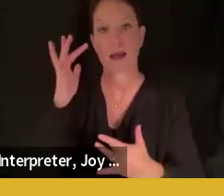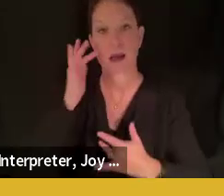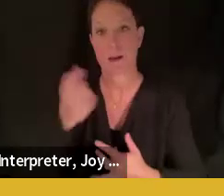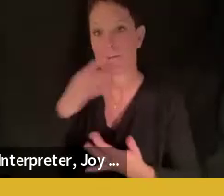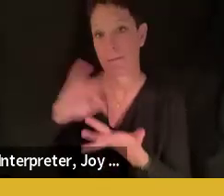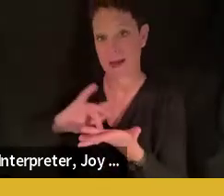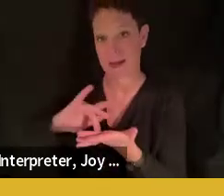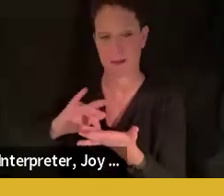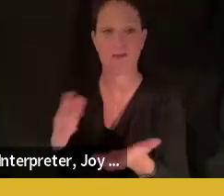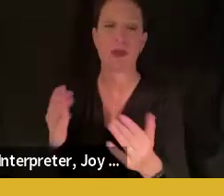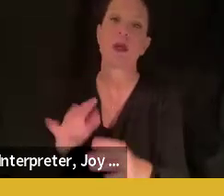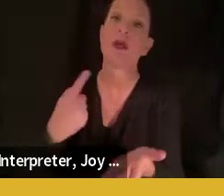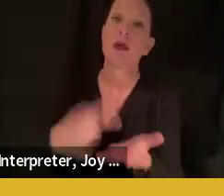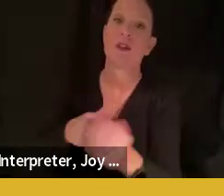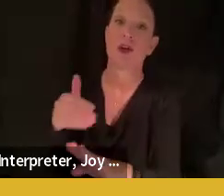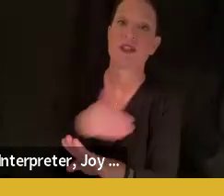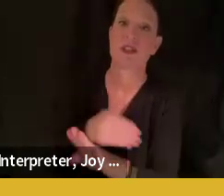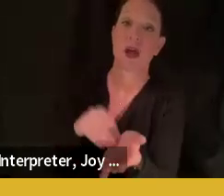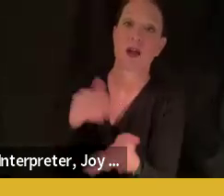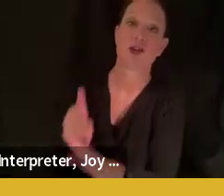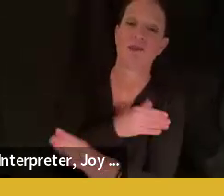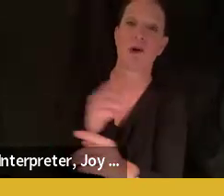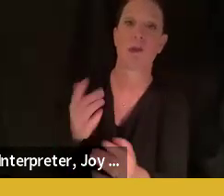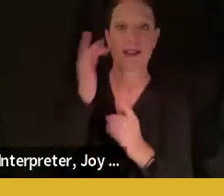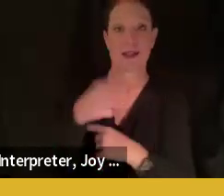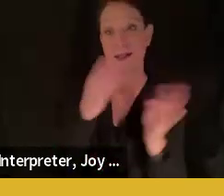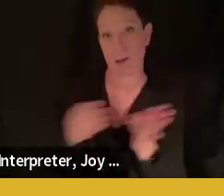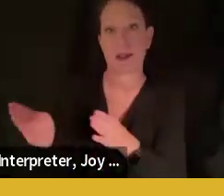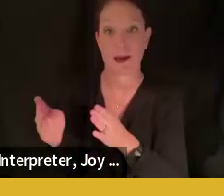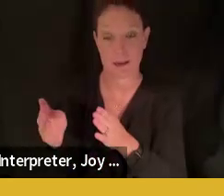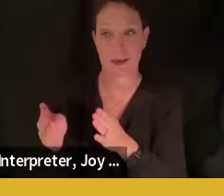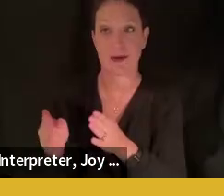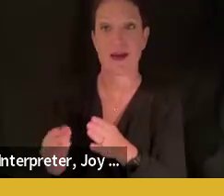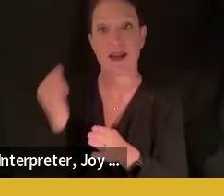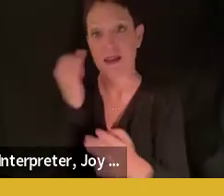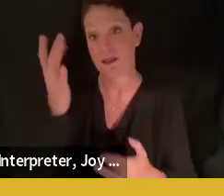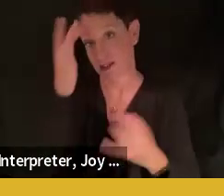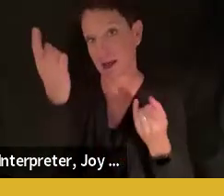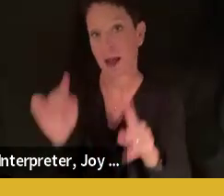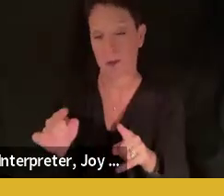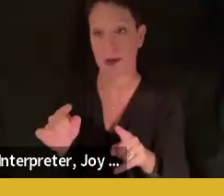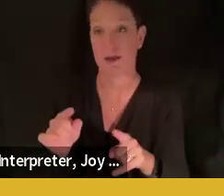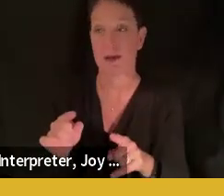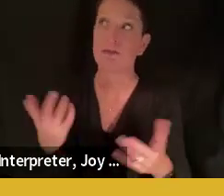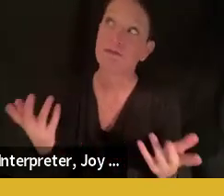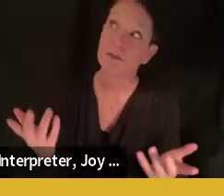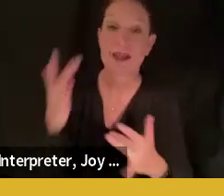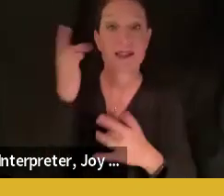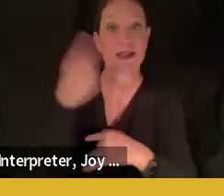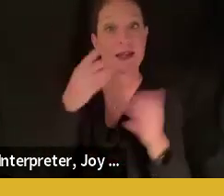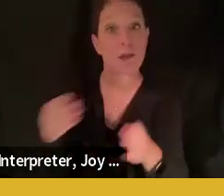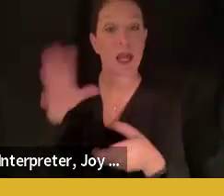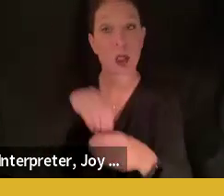You want to talk with your doctor ahead of time about a sick day plan should you get sick. That can include